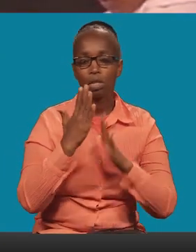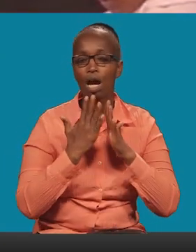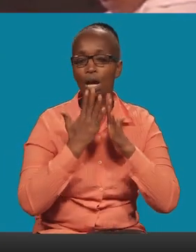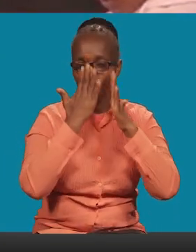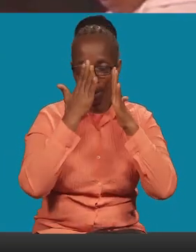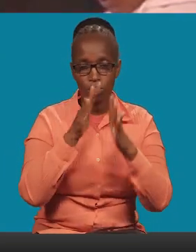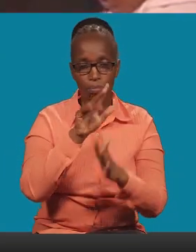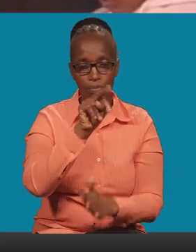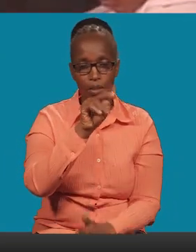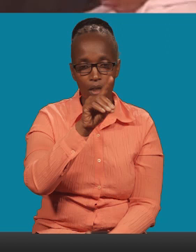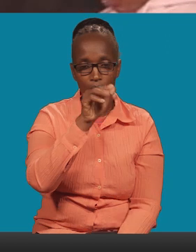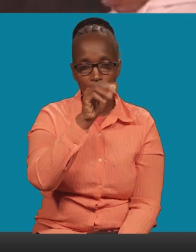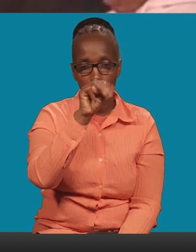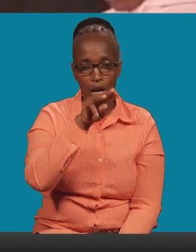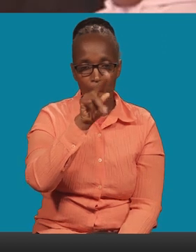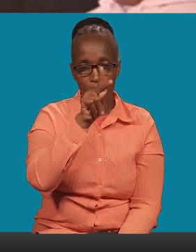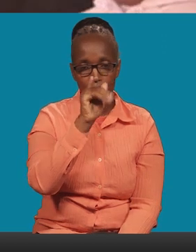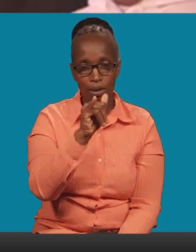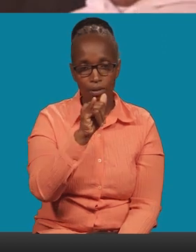thank you